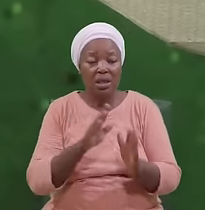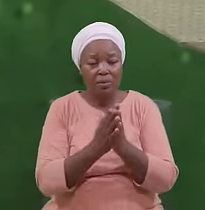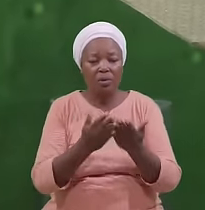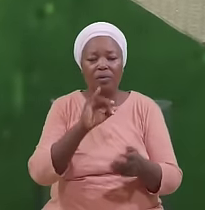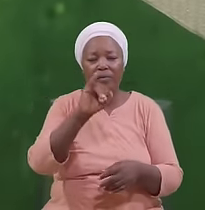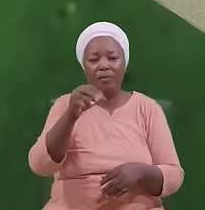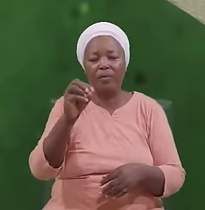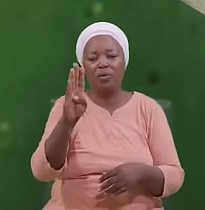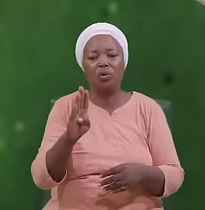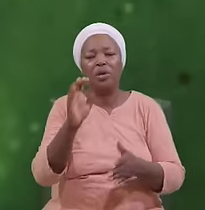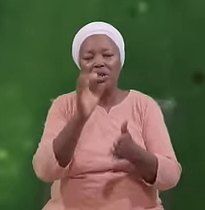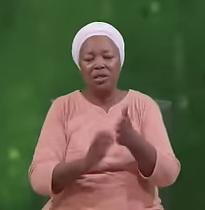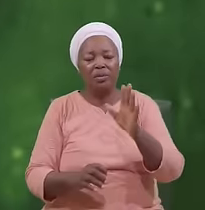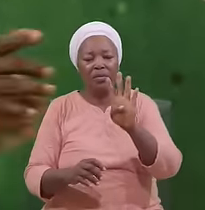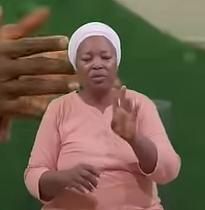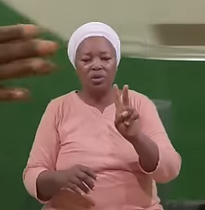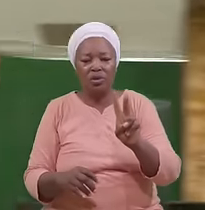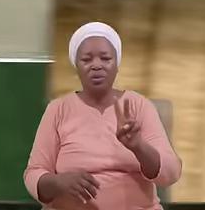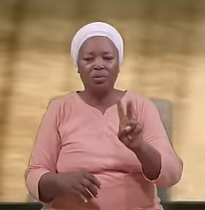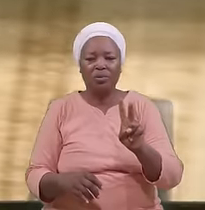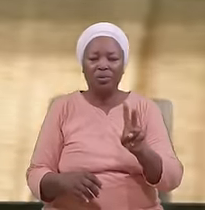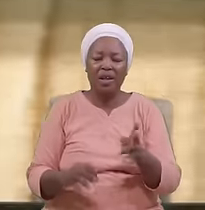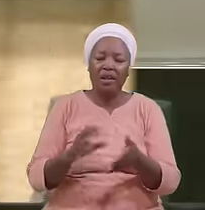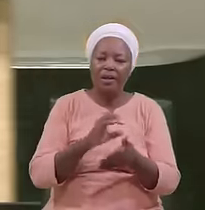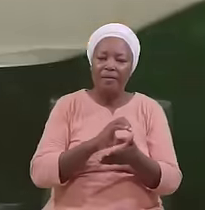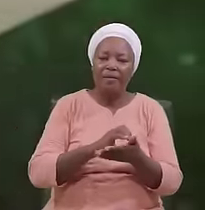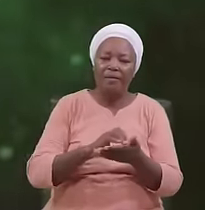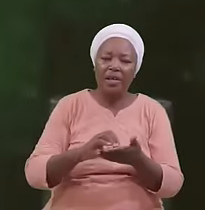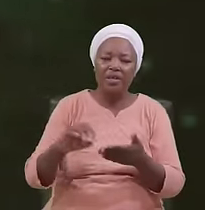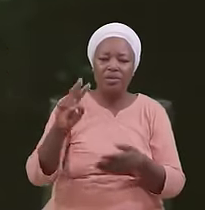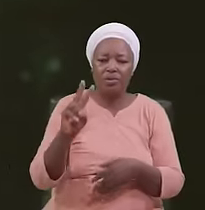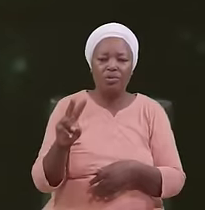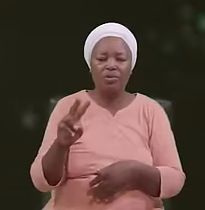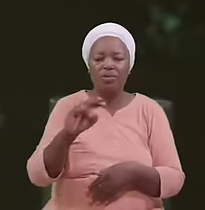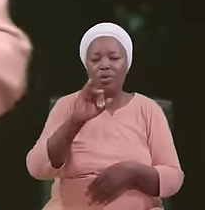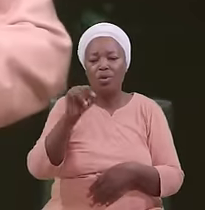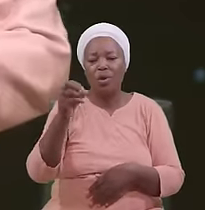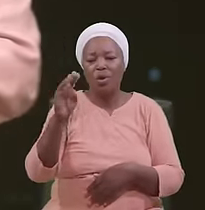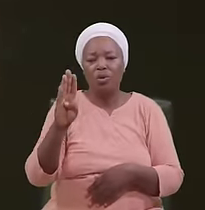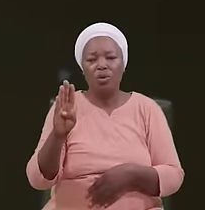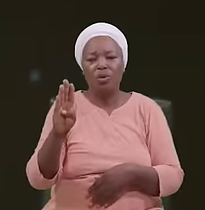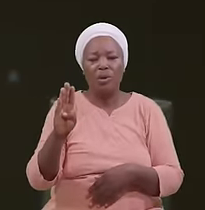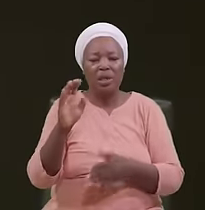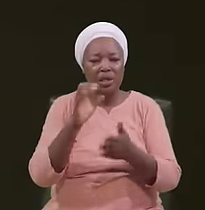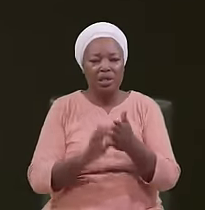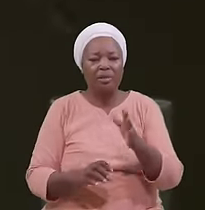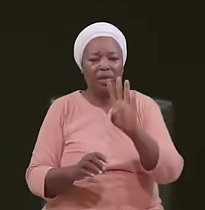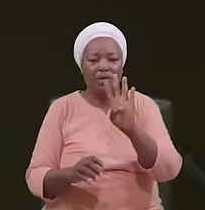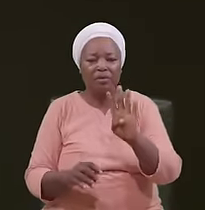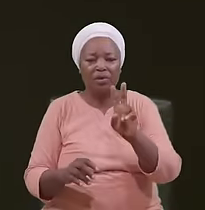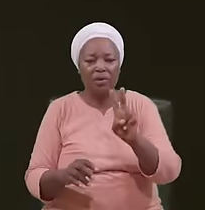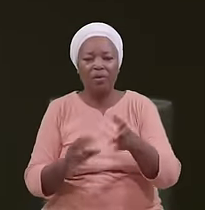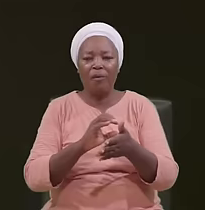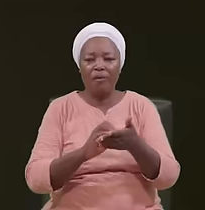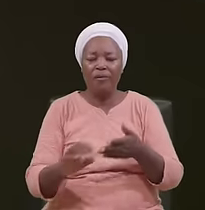In Job chapter 42, we're looking at verse 2. Job chapter 42, reading here